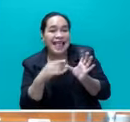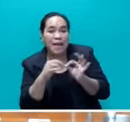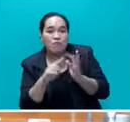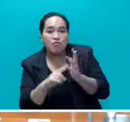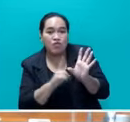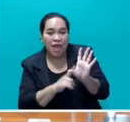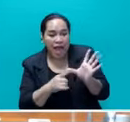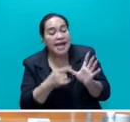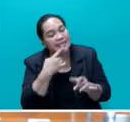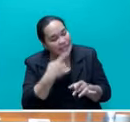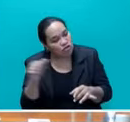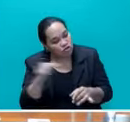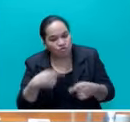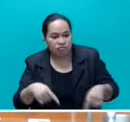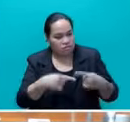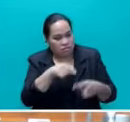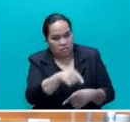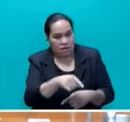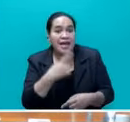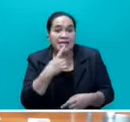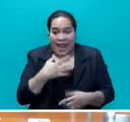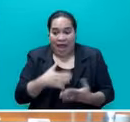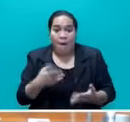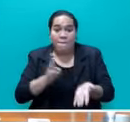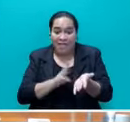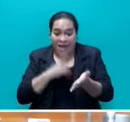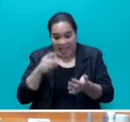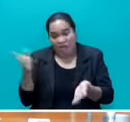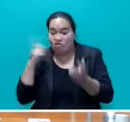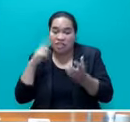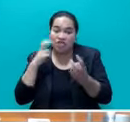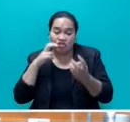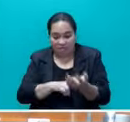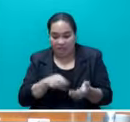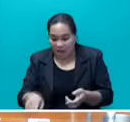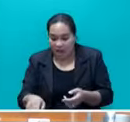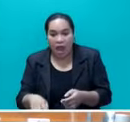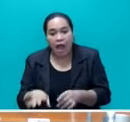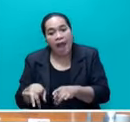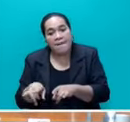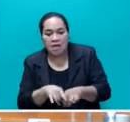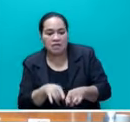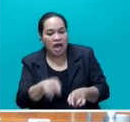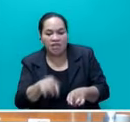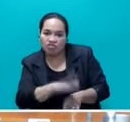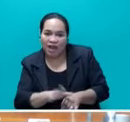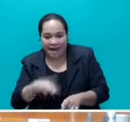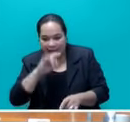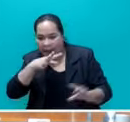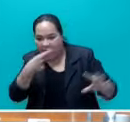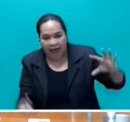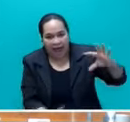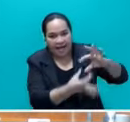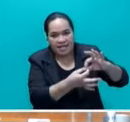saying, just because the mother can now also register the birth, therefore no longer the patrilineal lineage assessment of